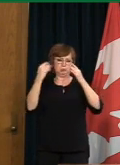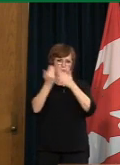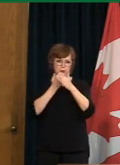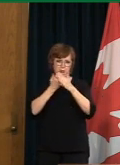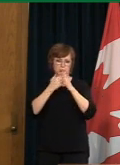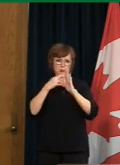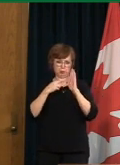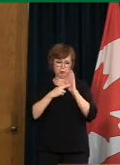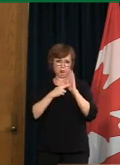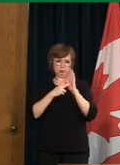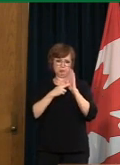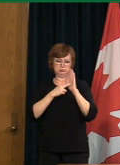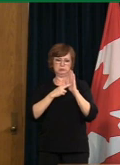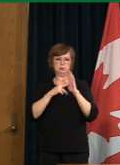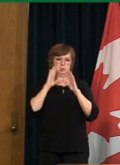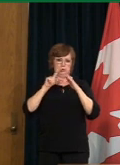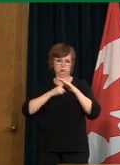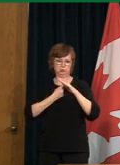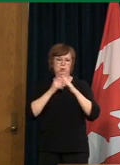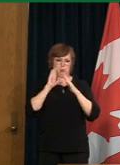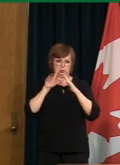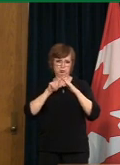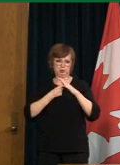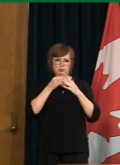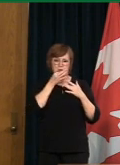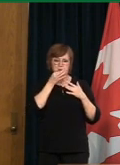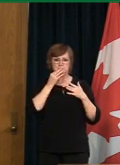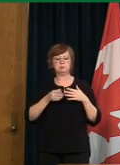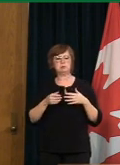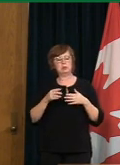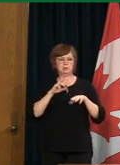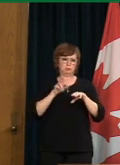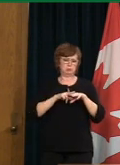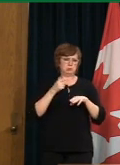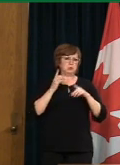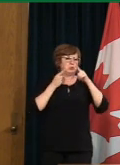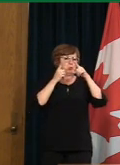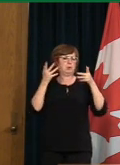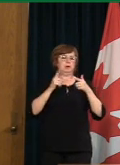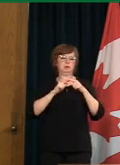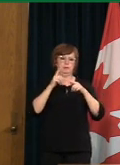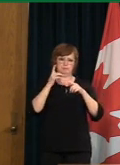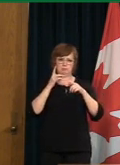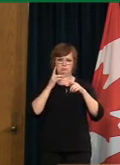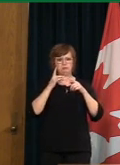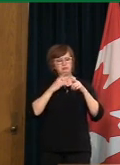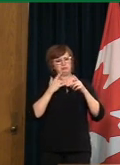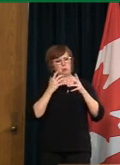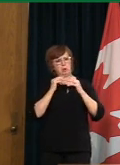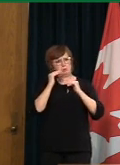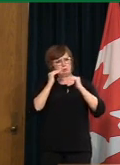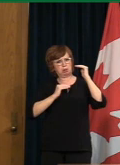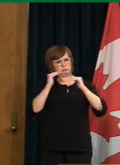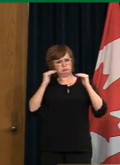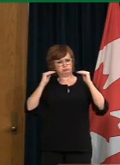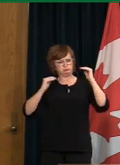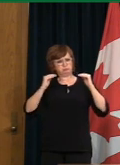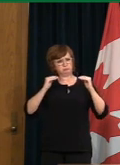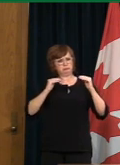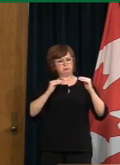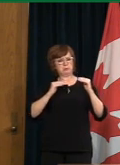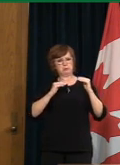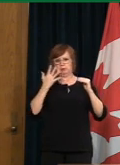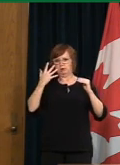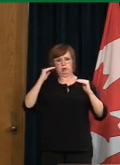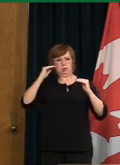will come into play. As always, our goal is to find the right balance on behalf of the people of this province to protect